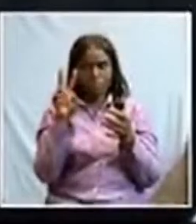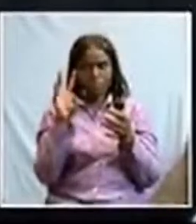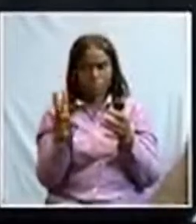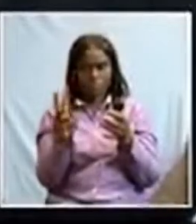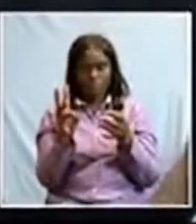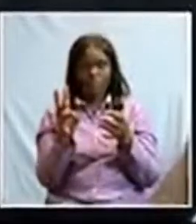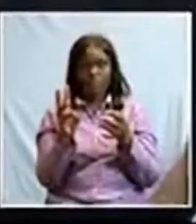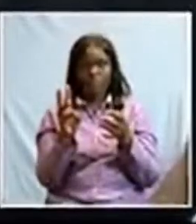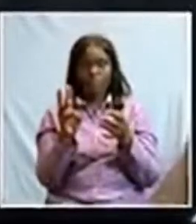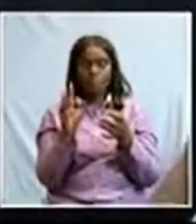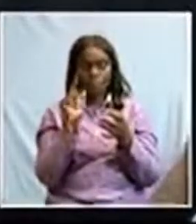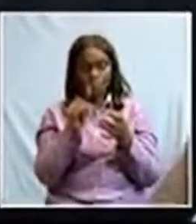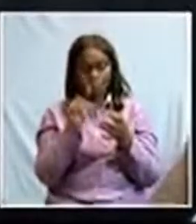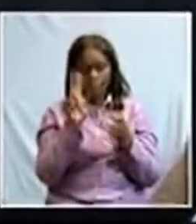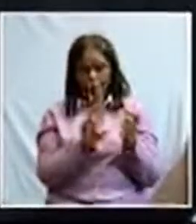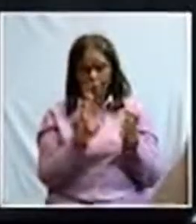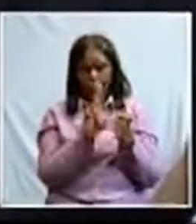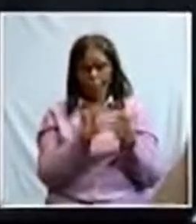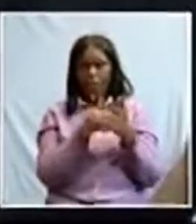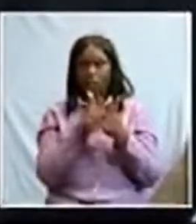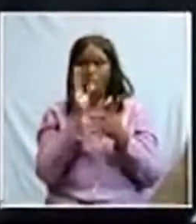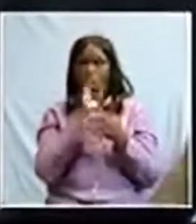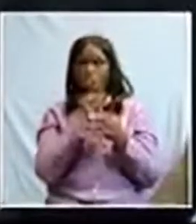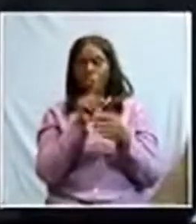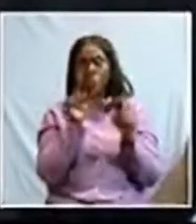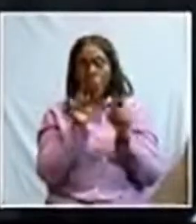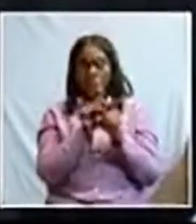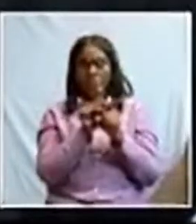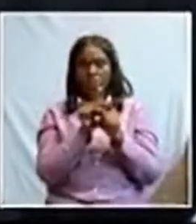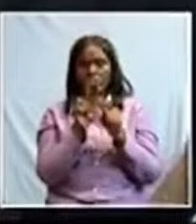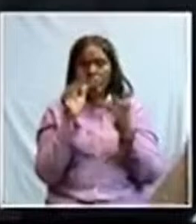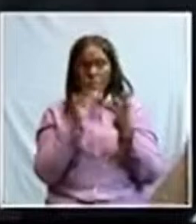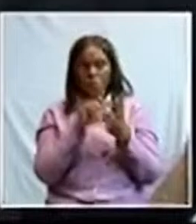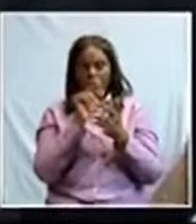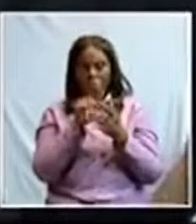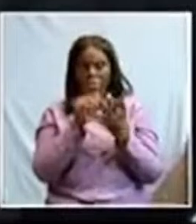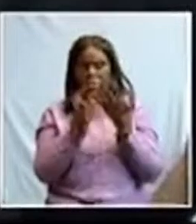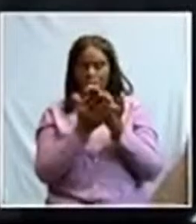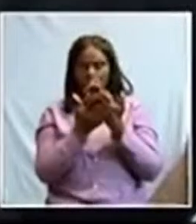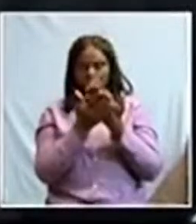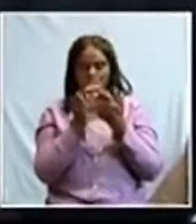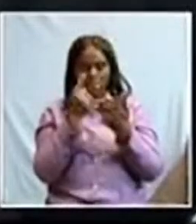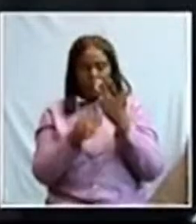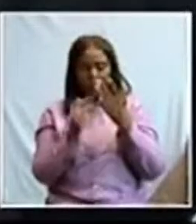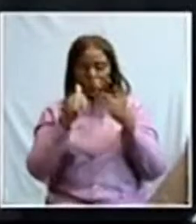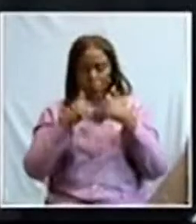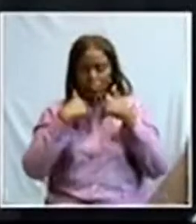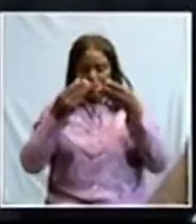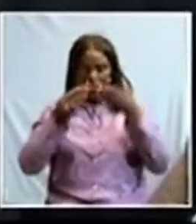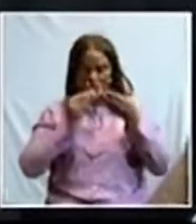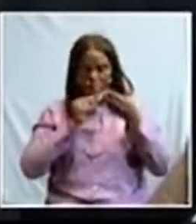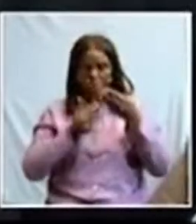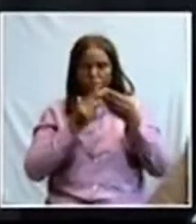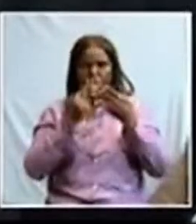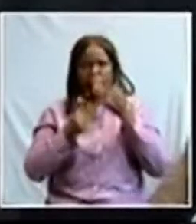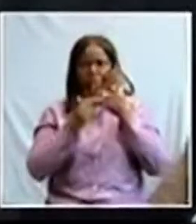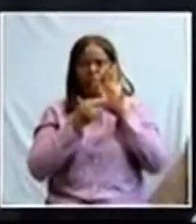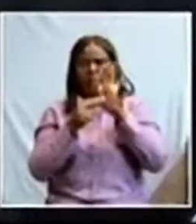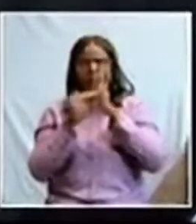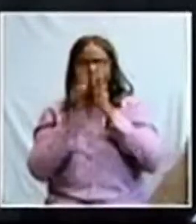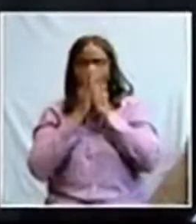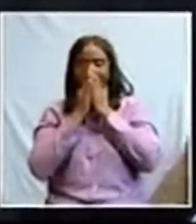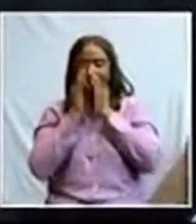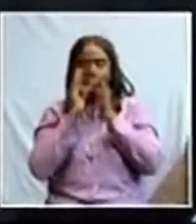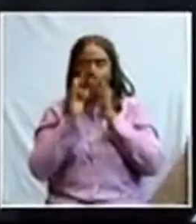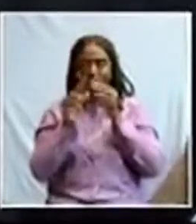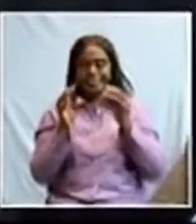13,100,926 is spent. And this addendum that you have given us is showing, if you go